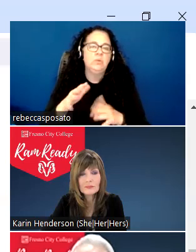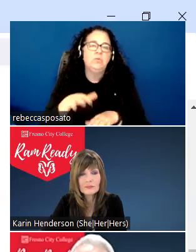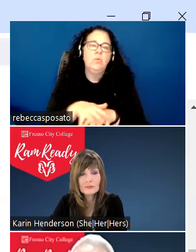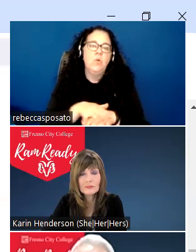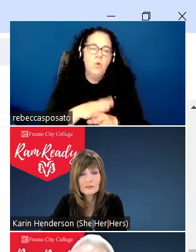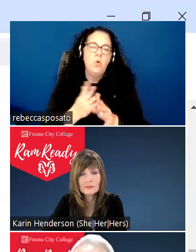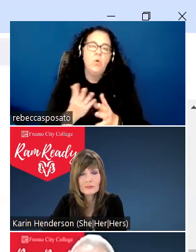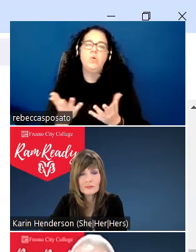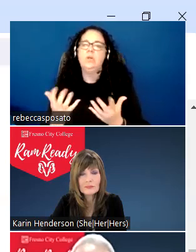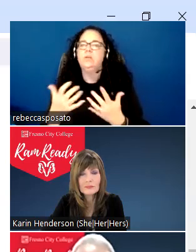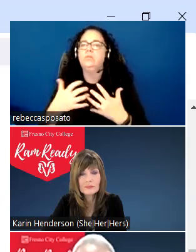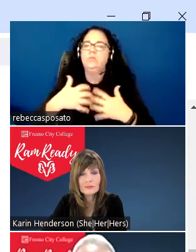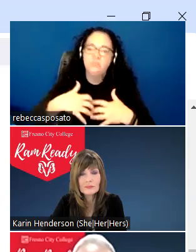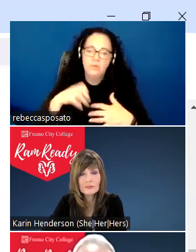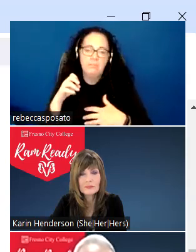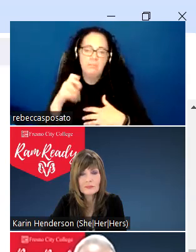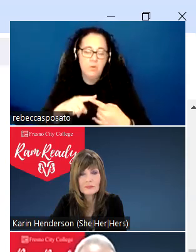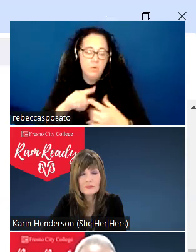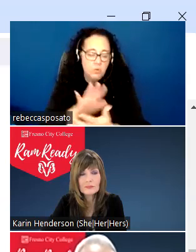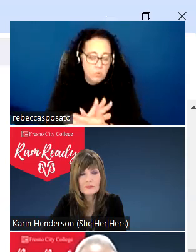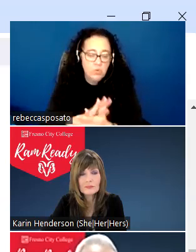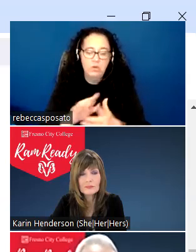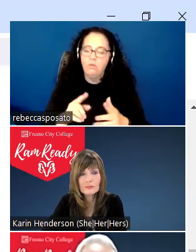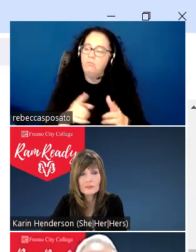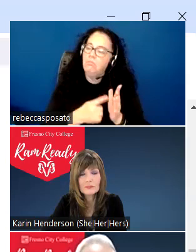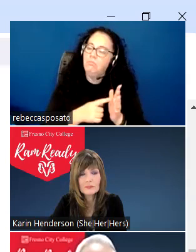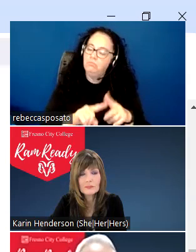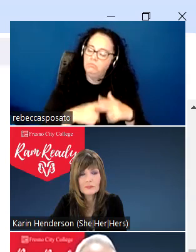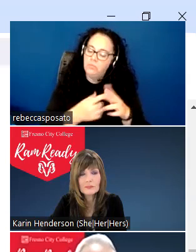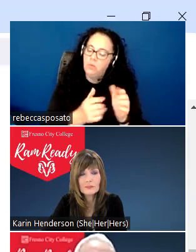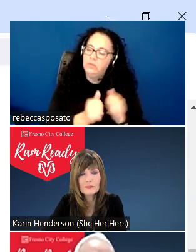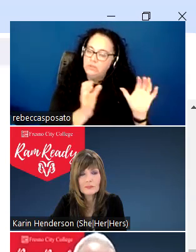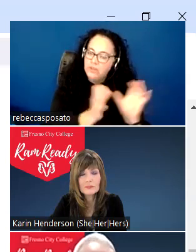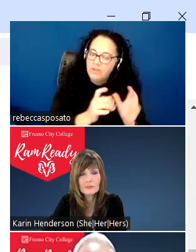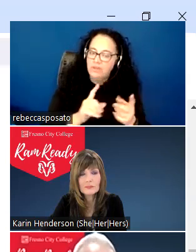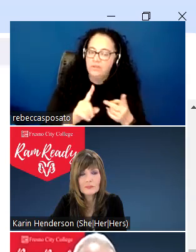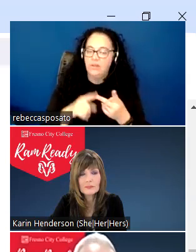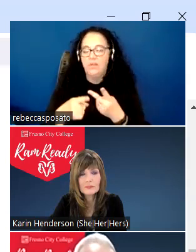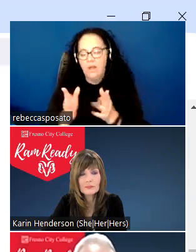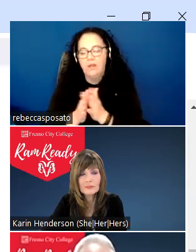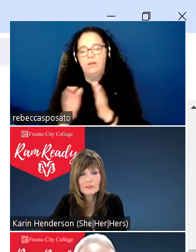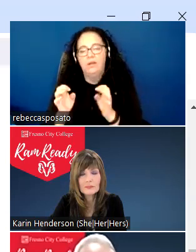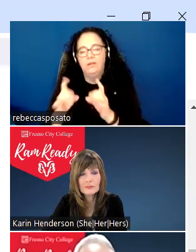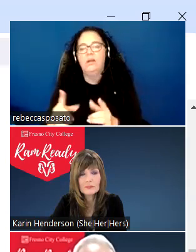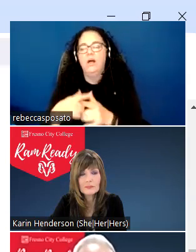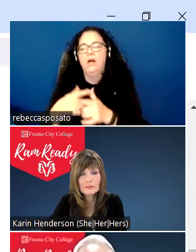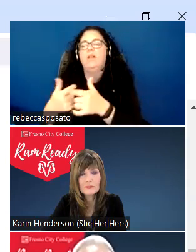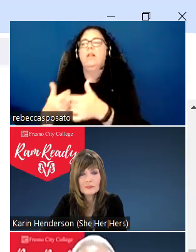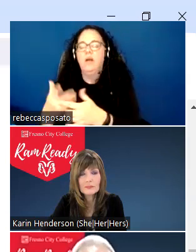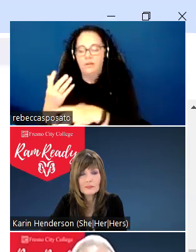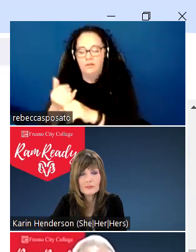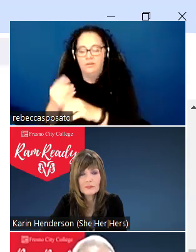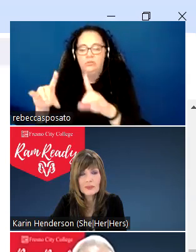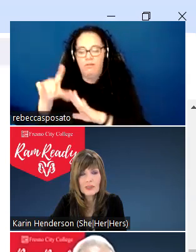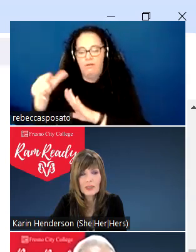with a certificate and then take general education classes and kind of catch up and then eventually earn their degree.